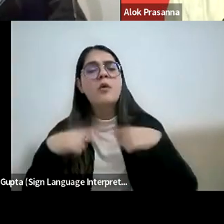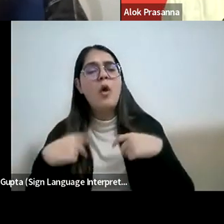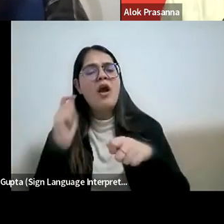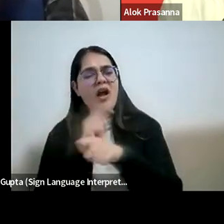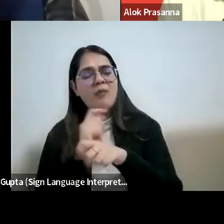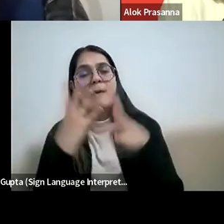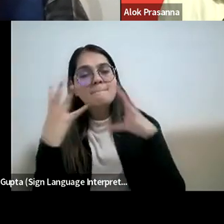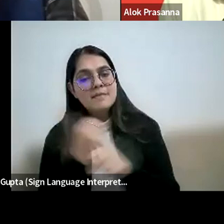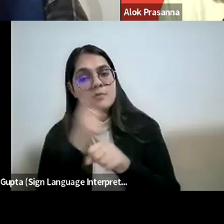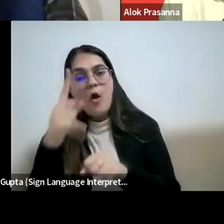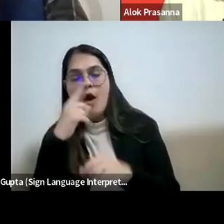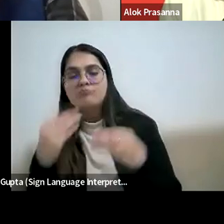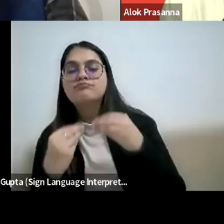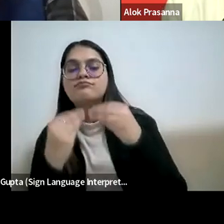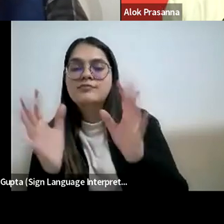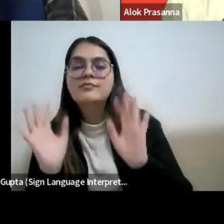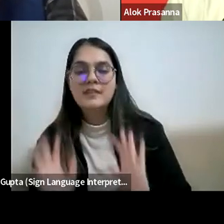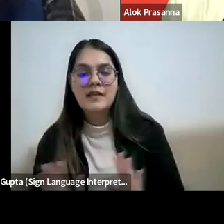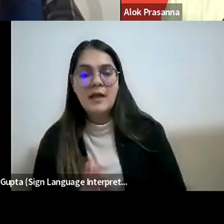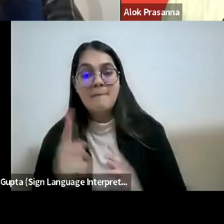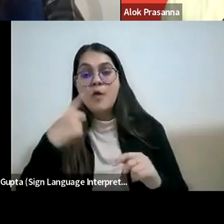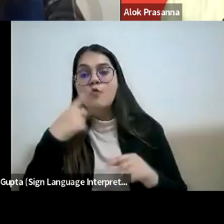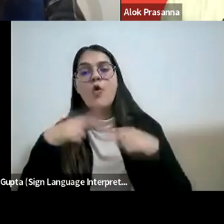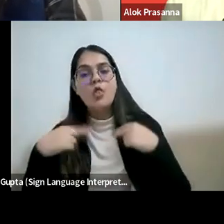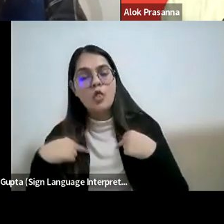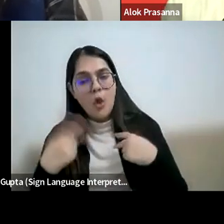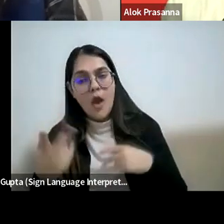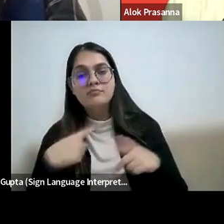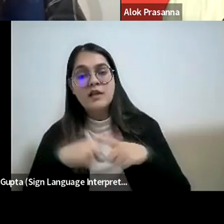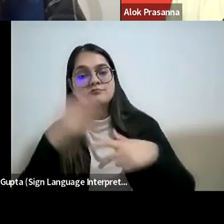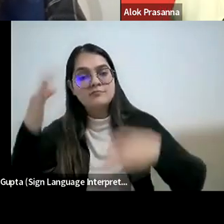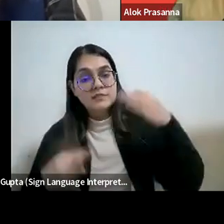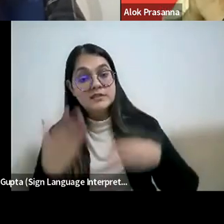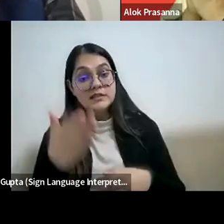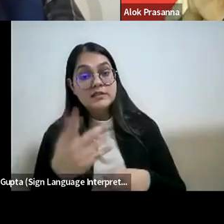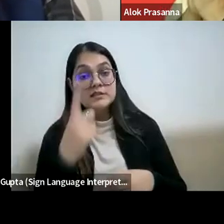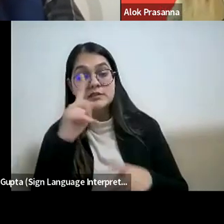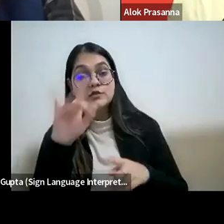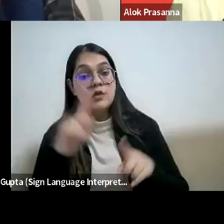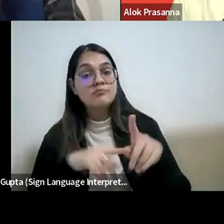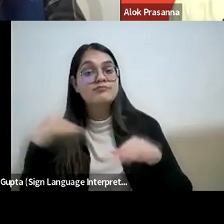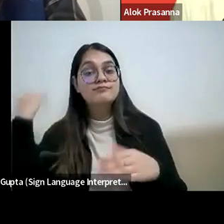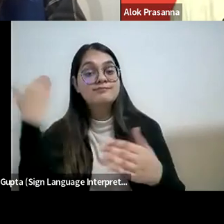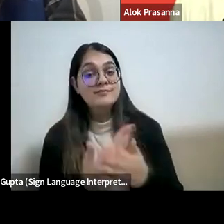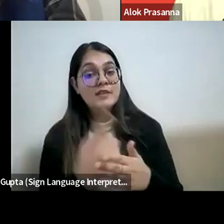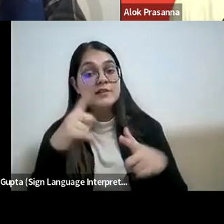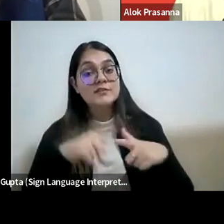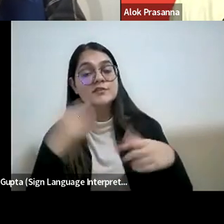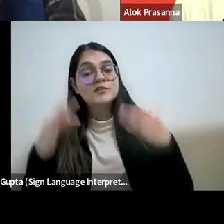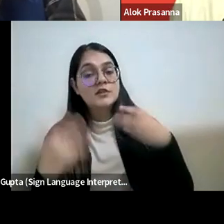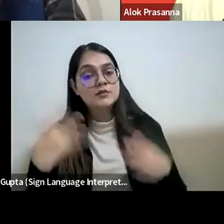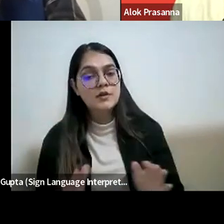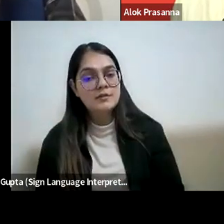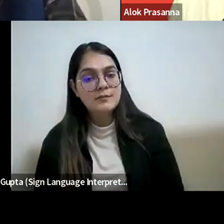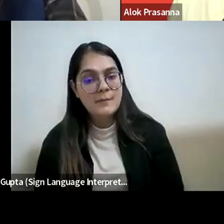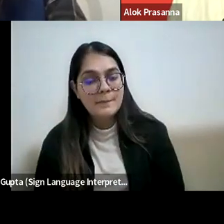And, as judges, well, I was the lawyer for 23 years and a judge for 16 years. But those 16 years actually sanitize